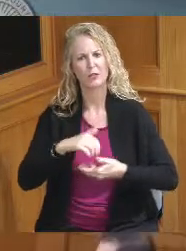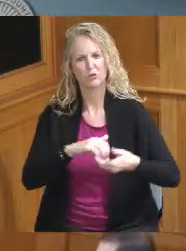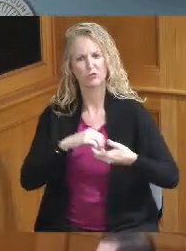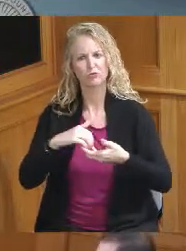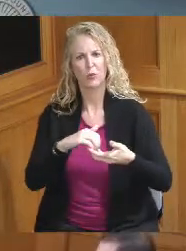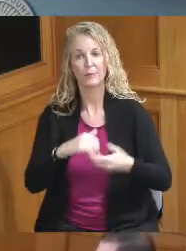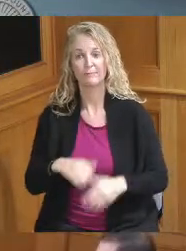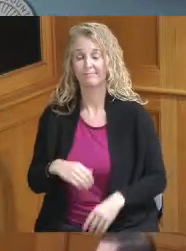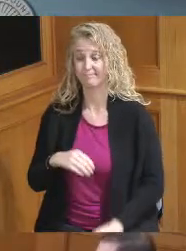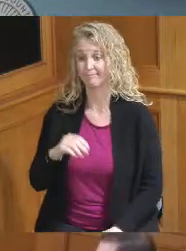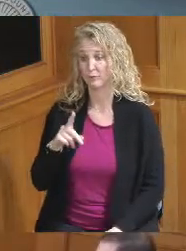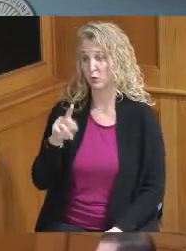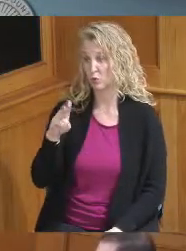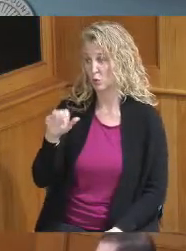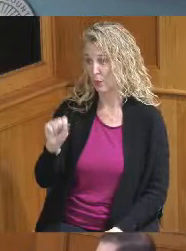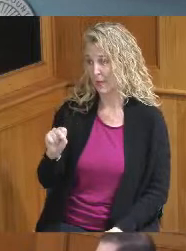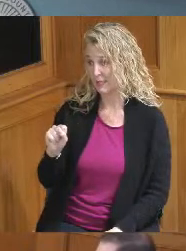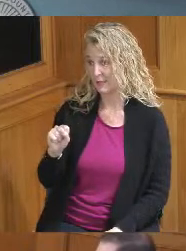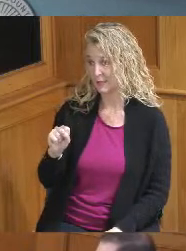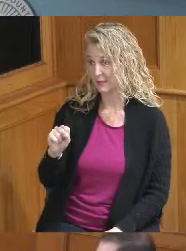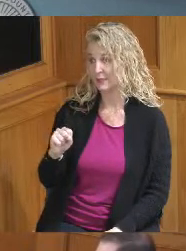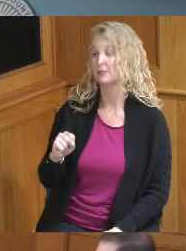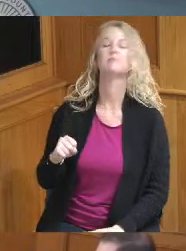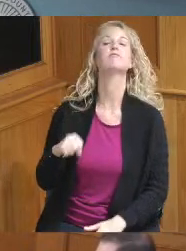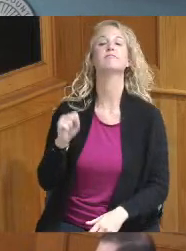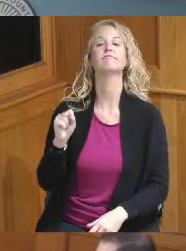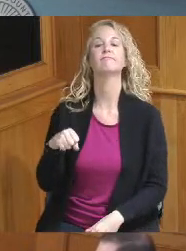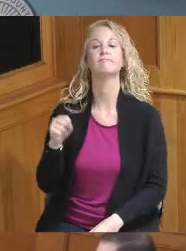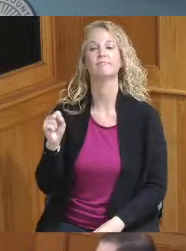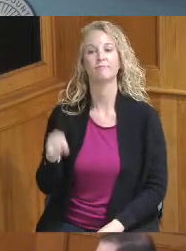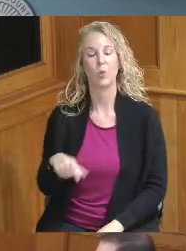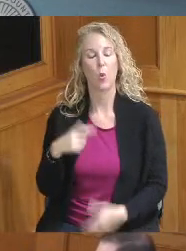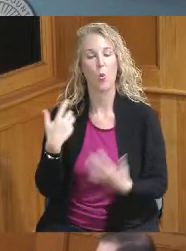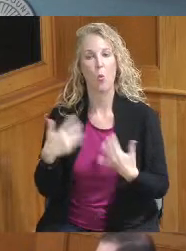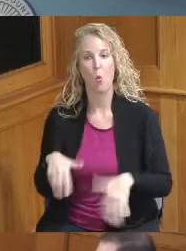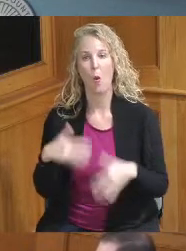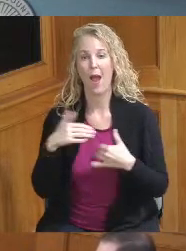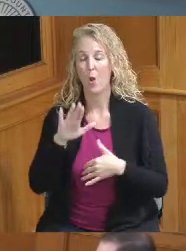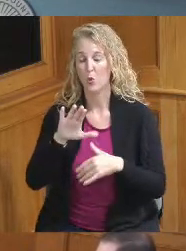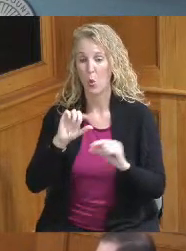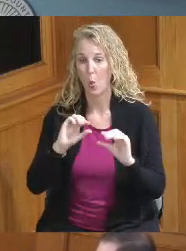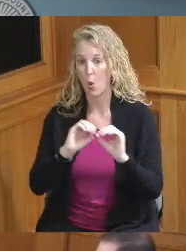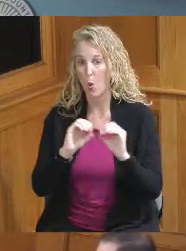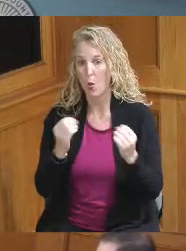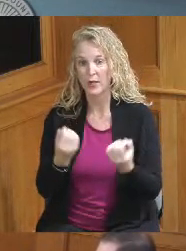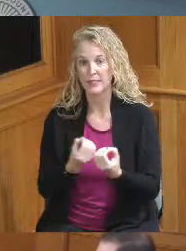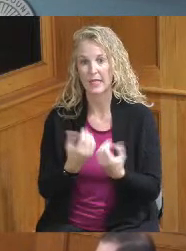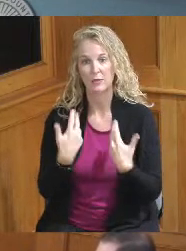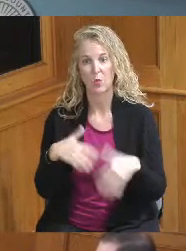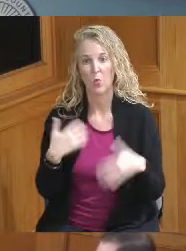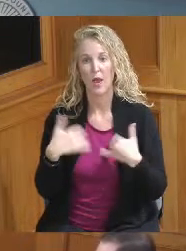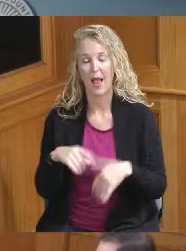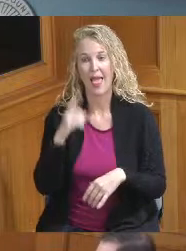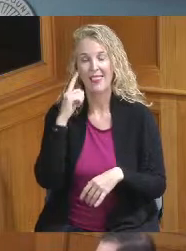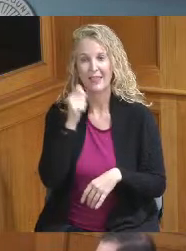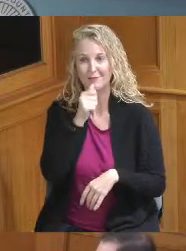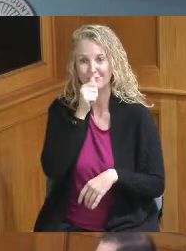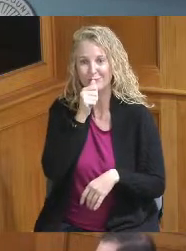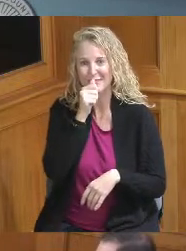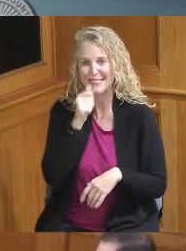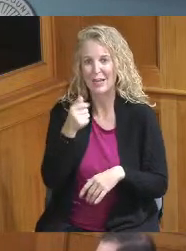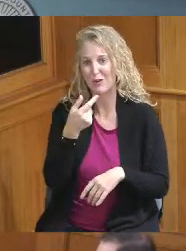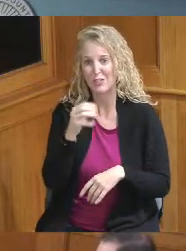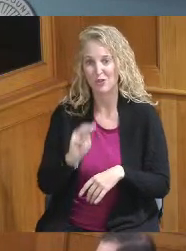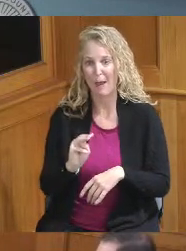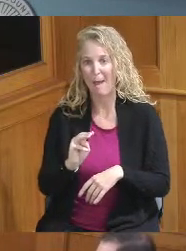Thank you, Commissioner Dumas. Thank you. SWIR Whip does great work. I think you're a hidden gem. Not only great work,